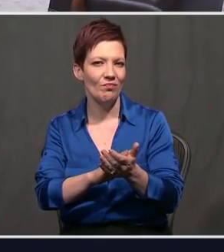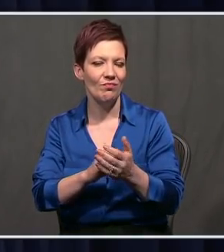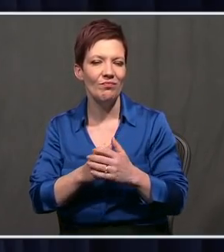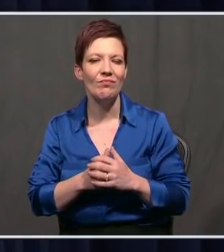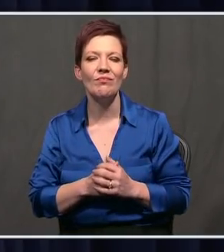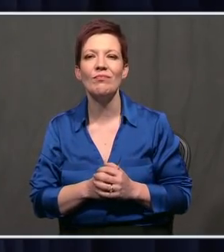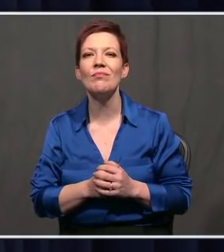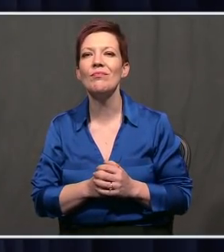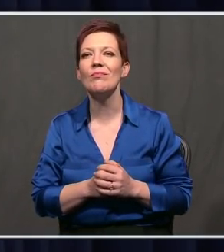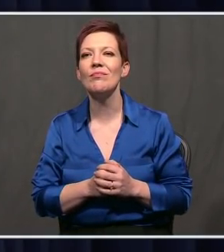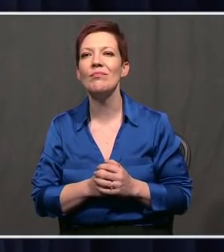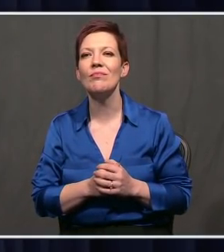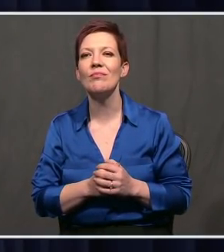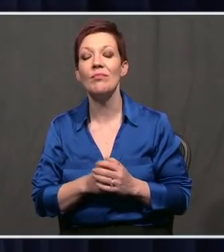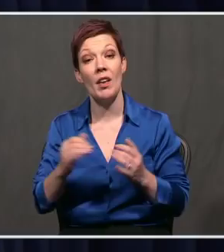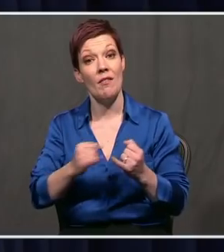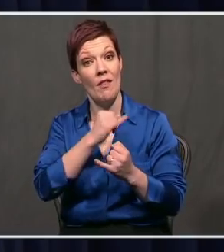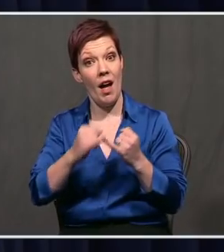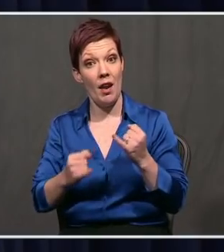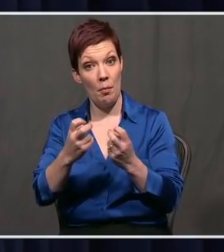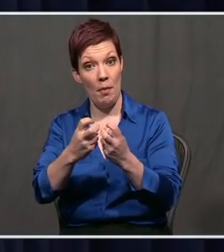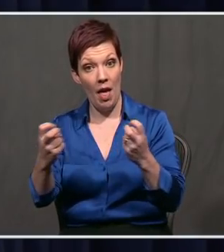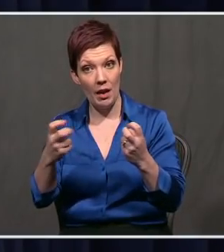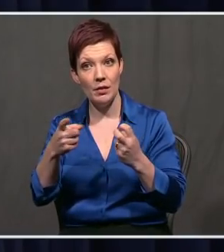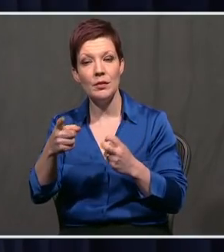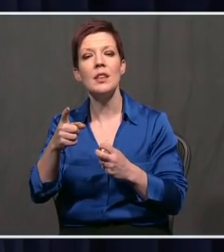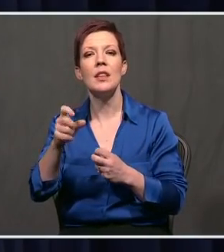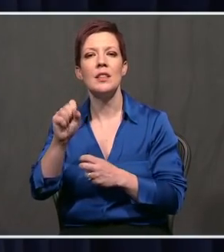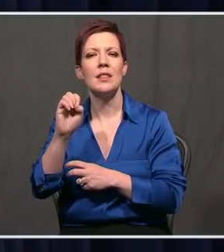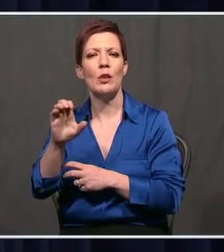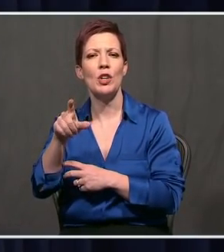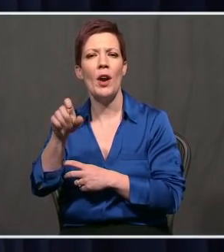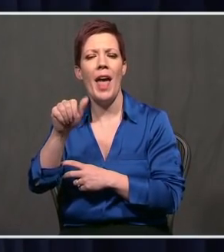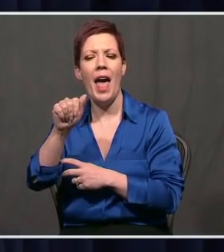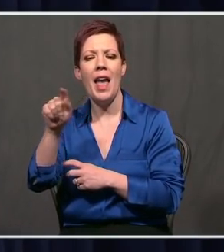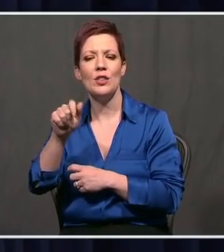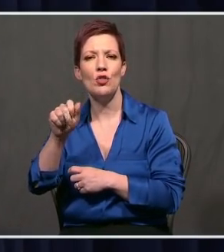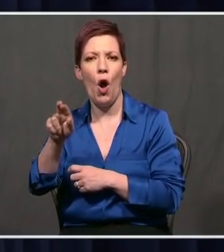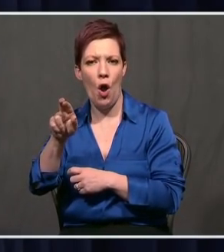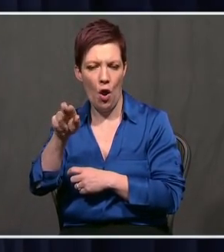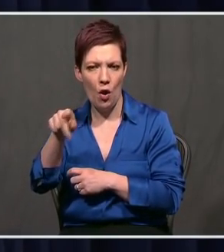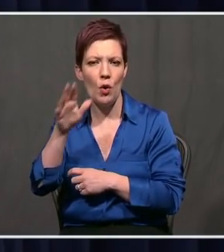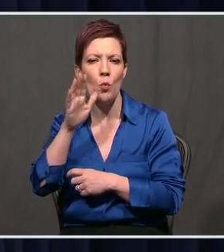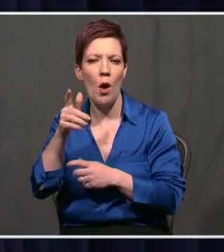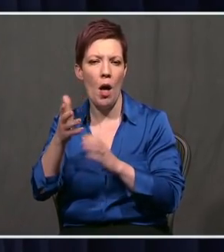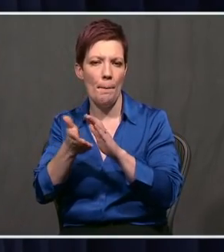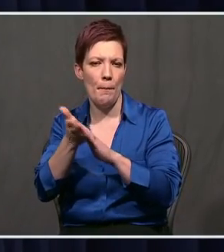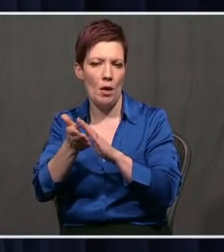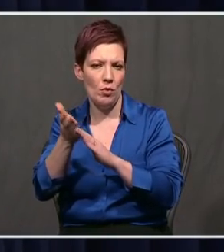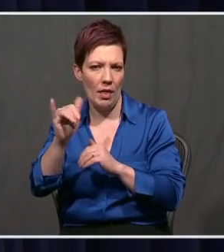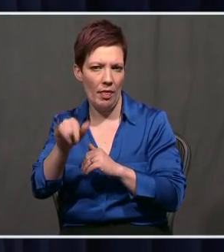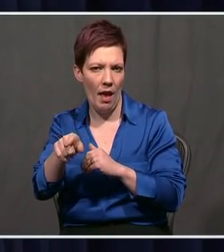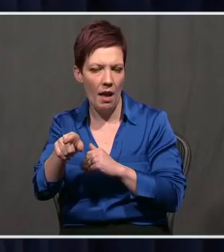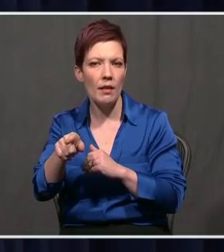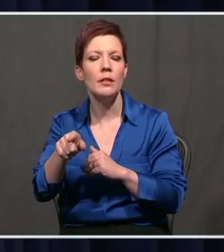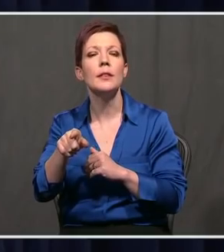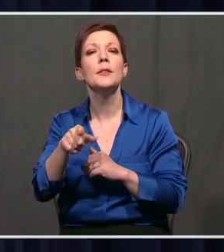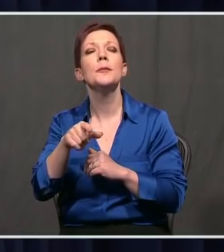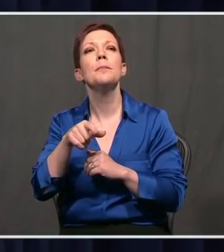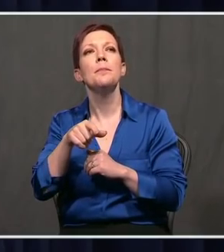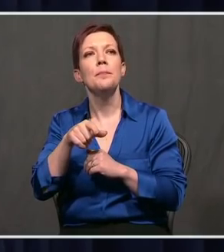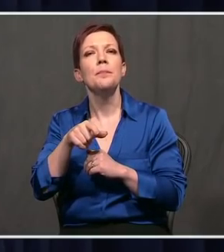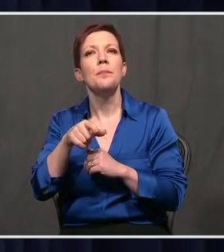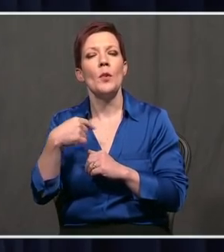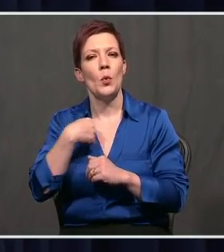So our final panel of the afternoon, and Secretary Azar is going to actually moderate it. And I think we said a little bit earlier,